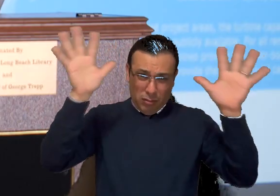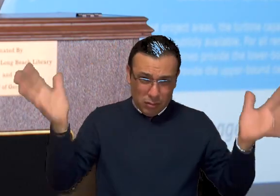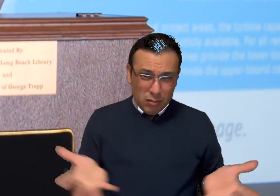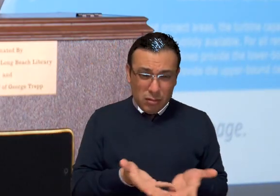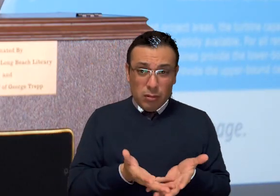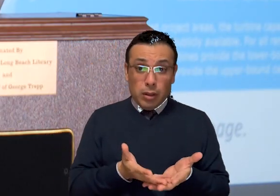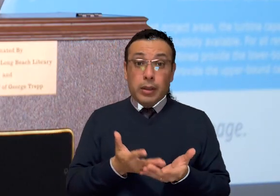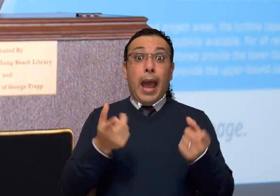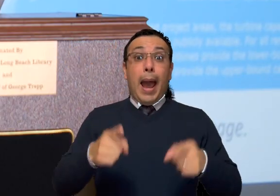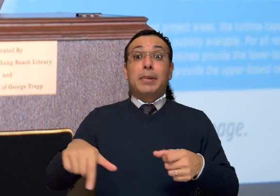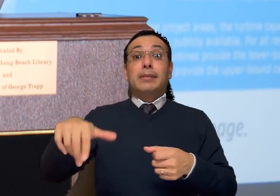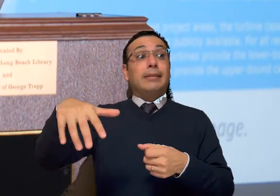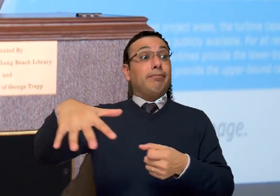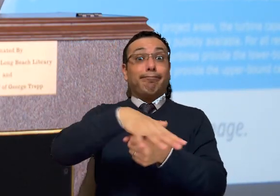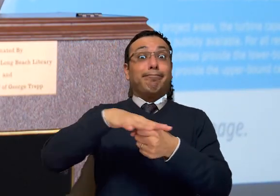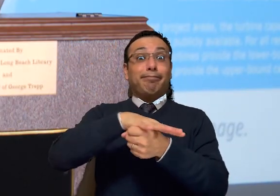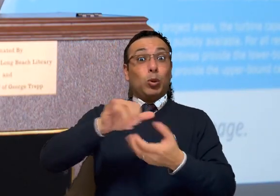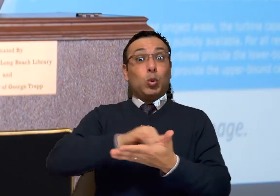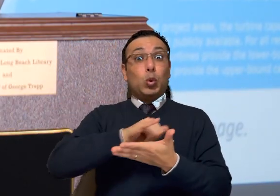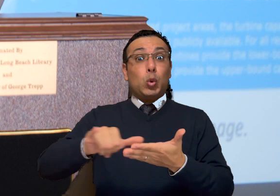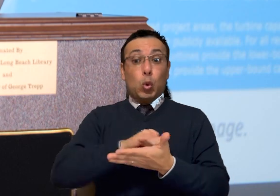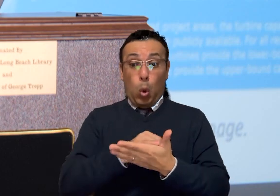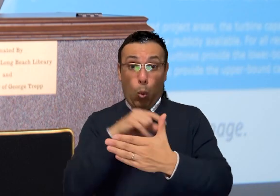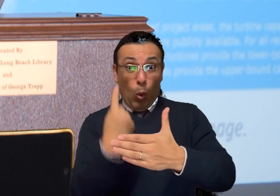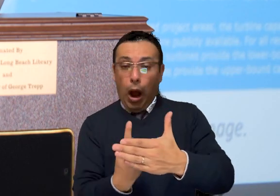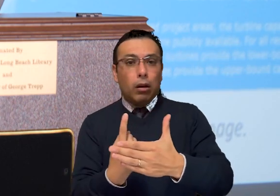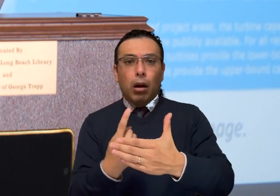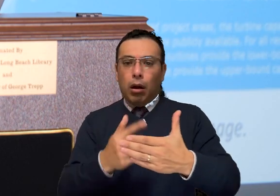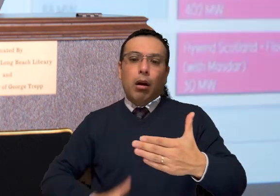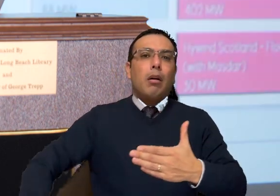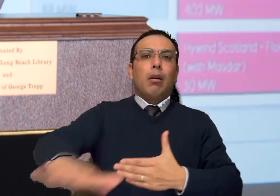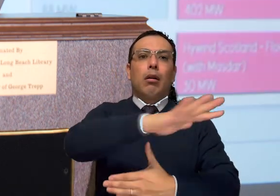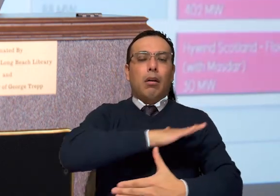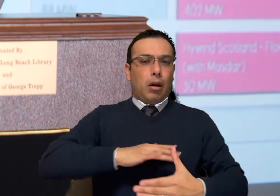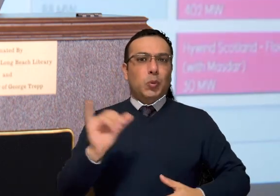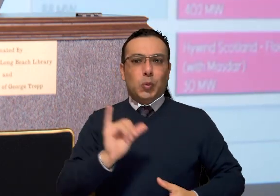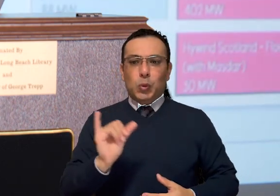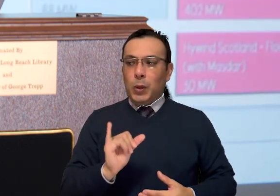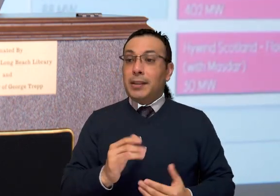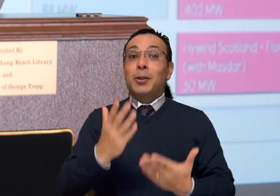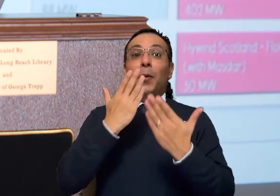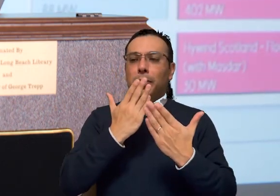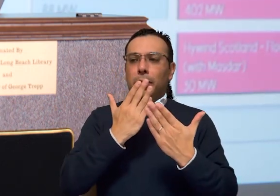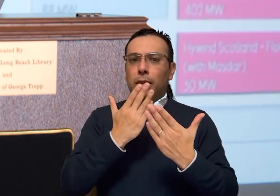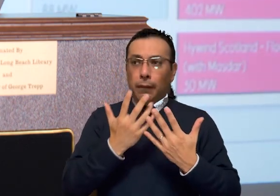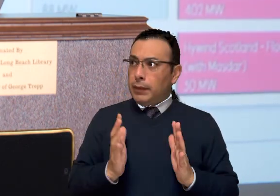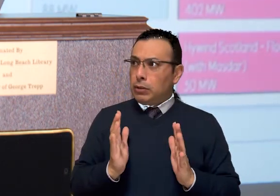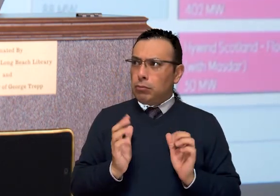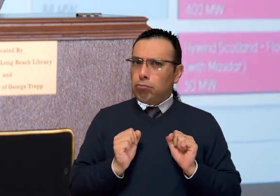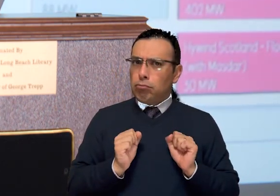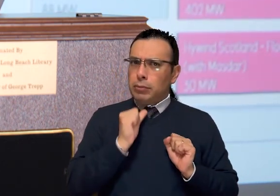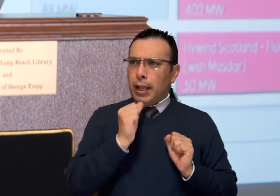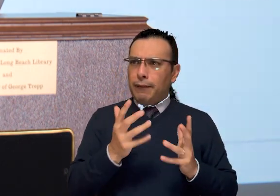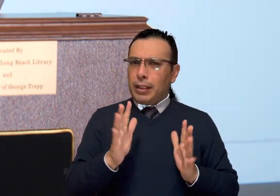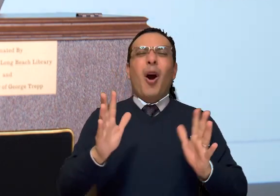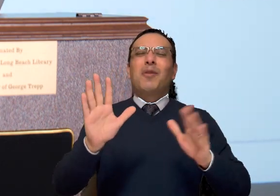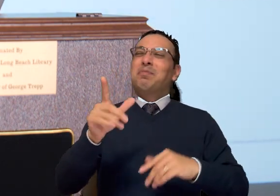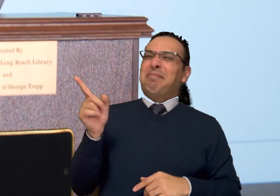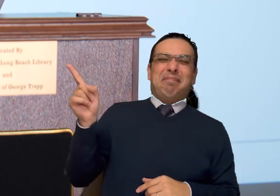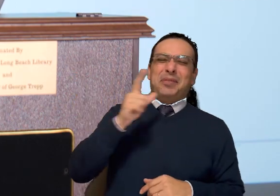locally is part of a bigger picture, just so you know that. Thank you. Oh, wait. Oh, I'm not done. No, I'm done. You don't need to know that